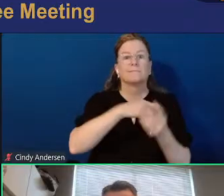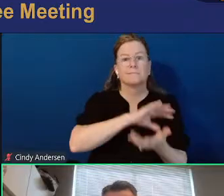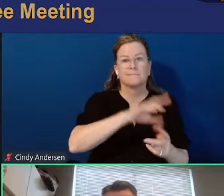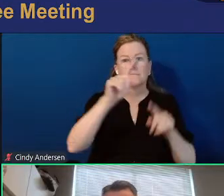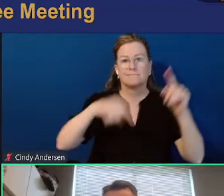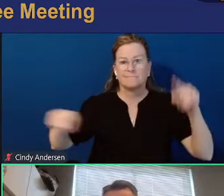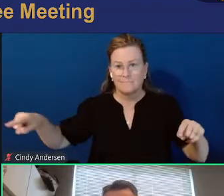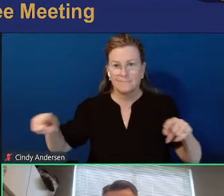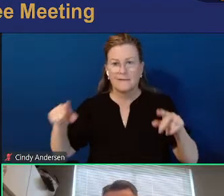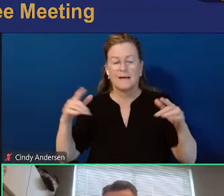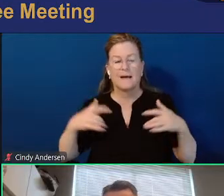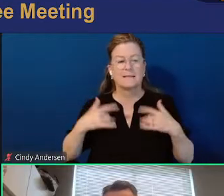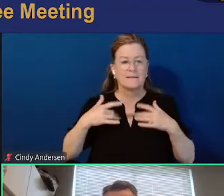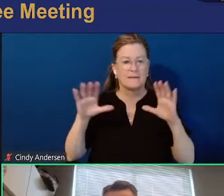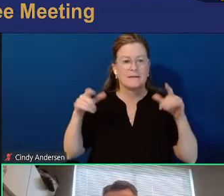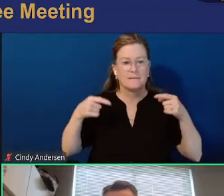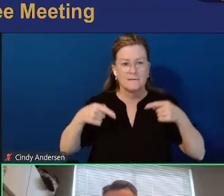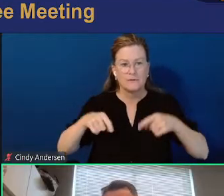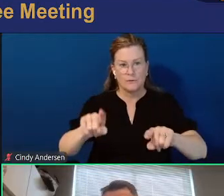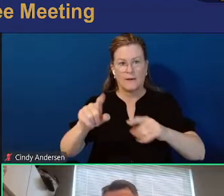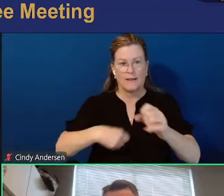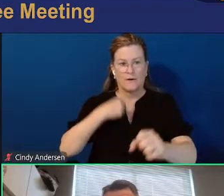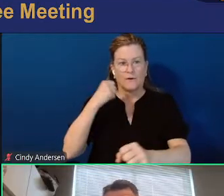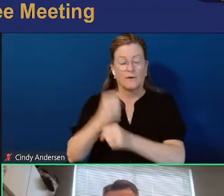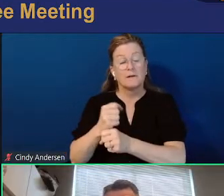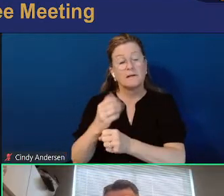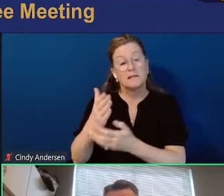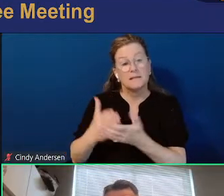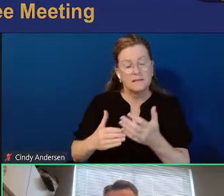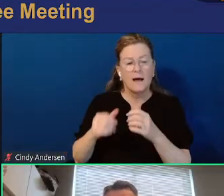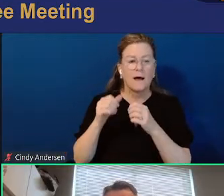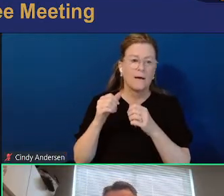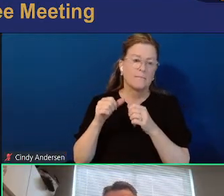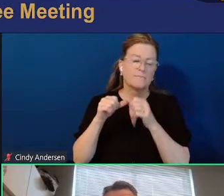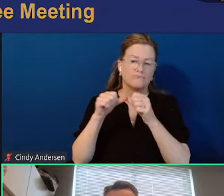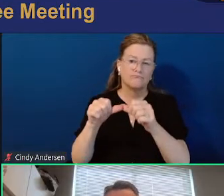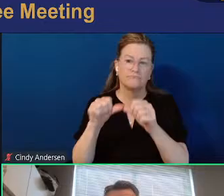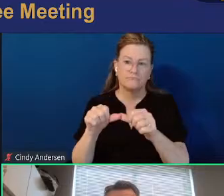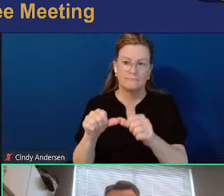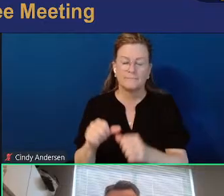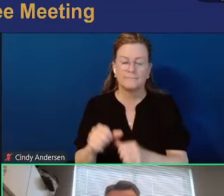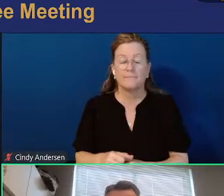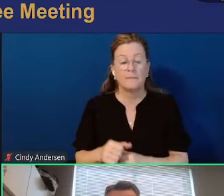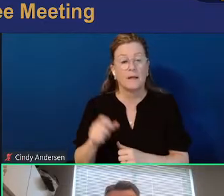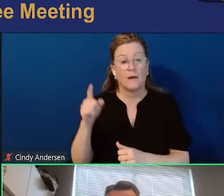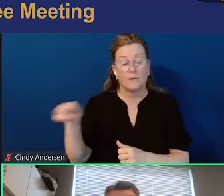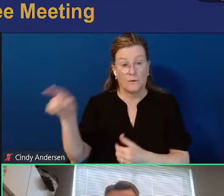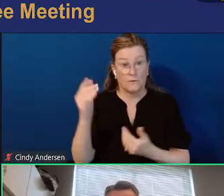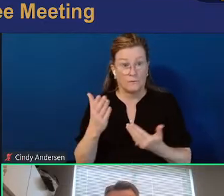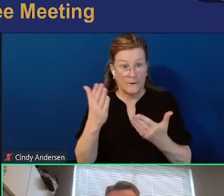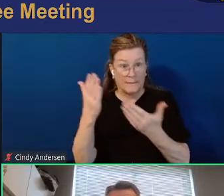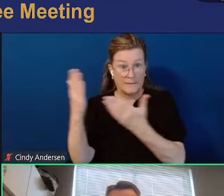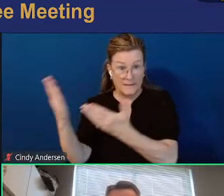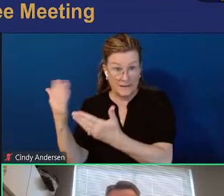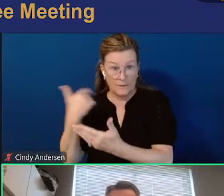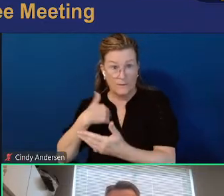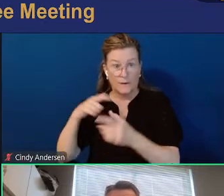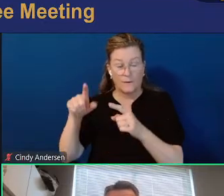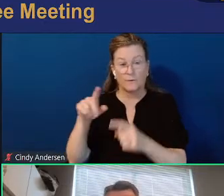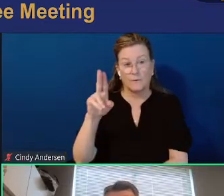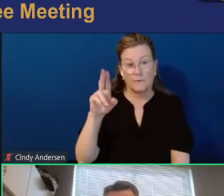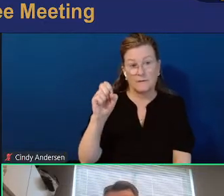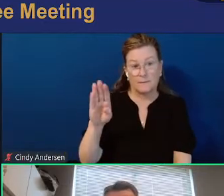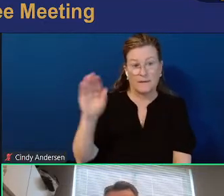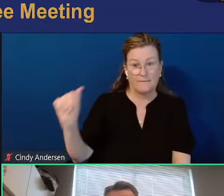state of Utah throughout the year, and some of them in an ongoing format. We take those recommendations to the USDB